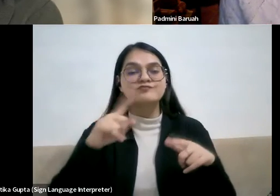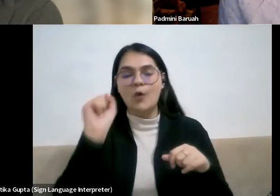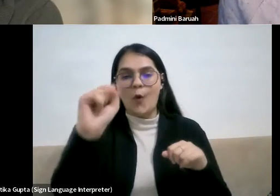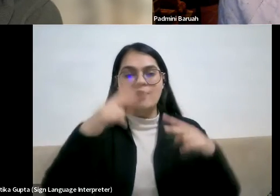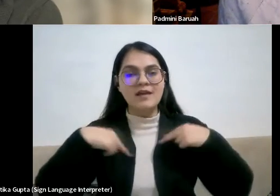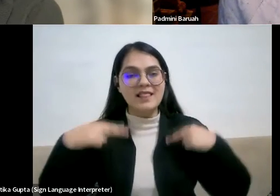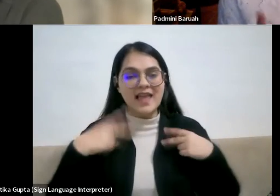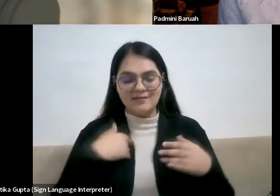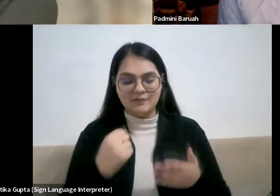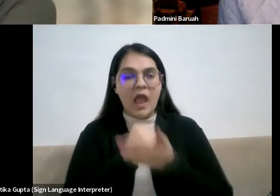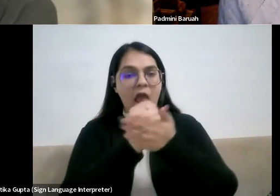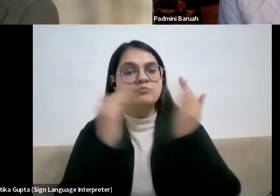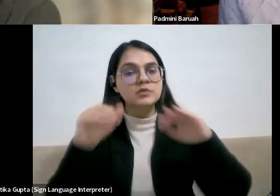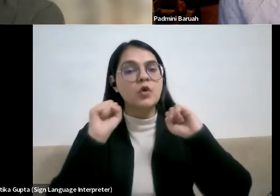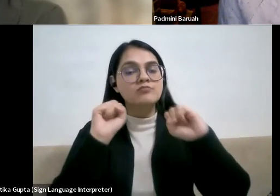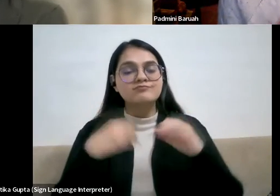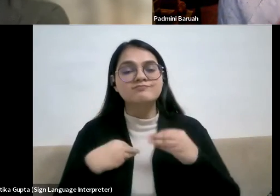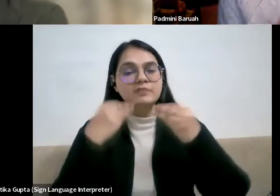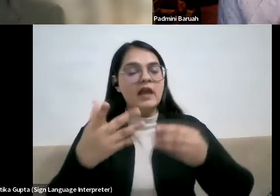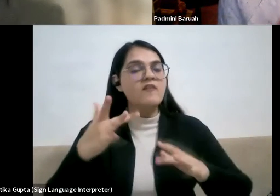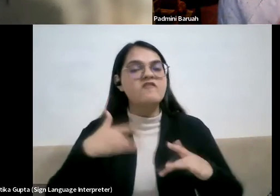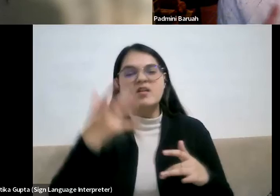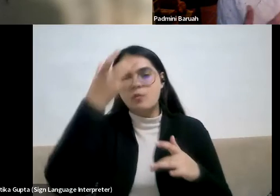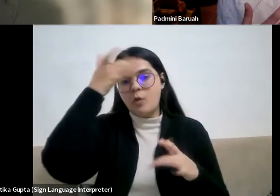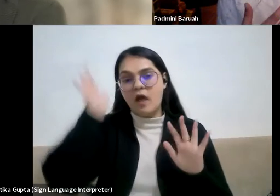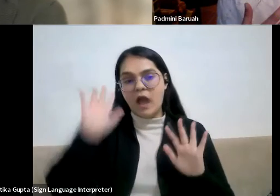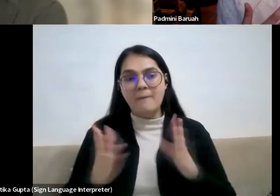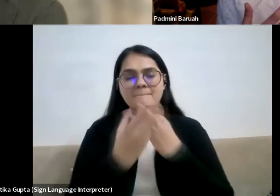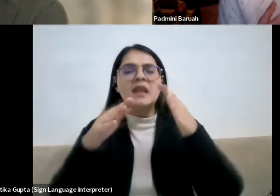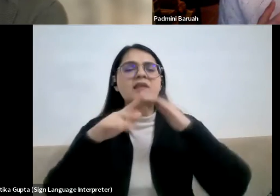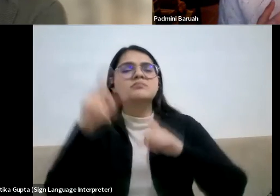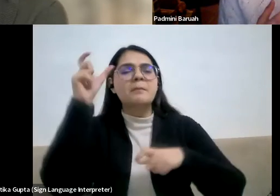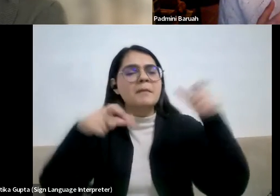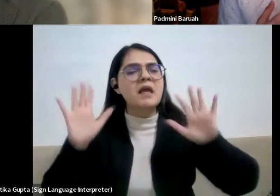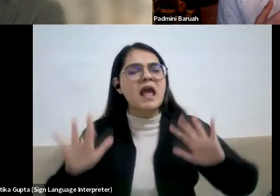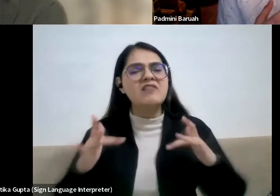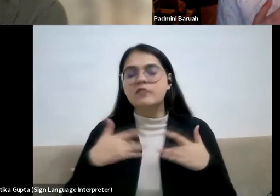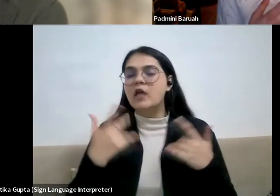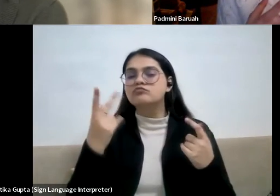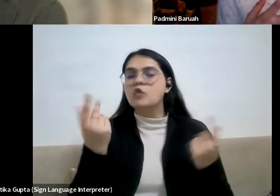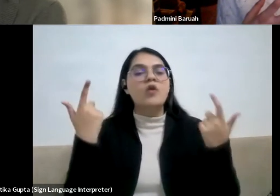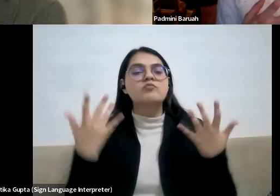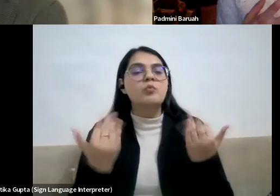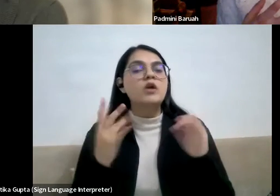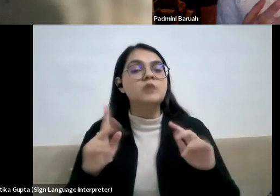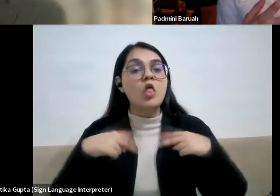critical challenges that people face. A lot of times, finding a lawyer itself is hard.